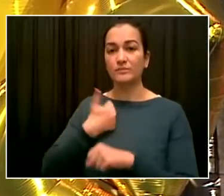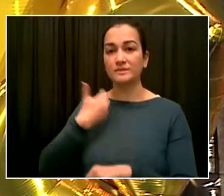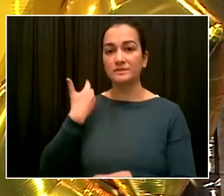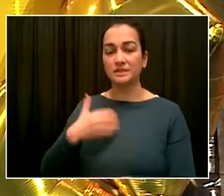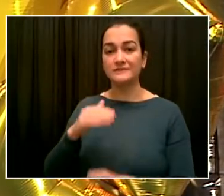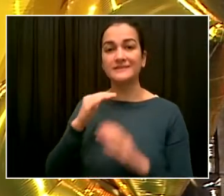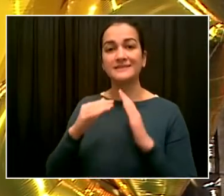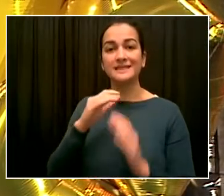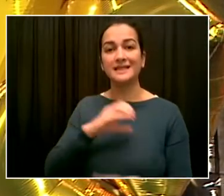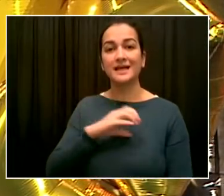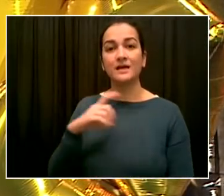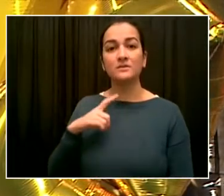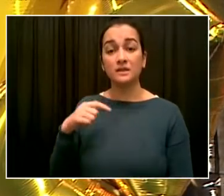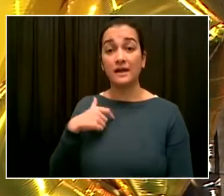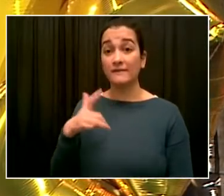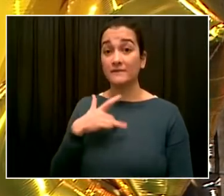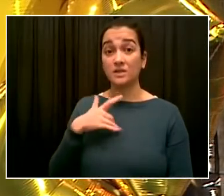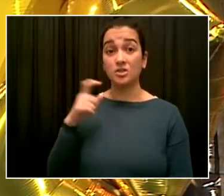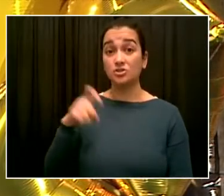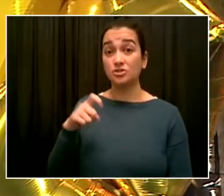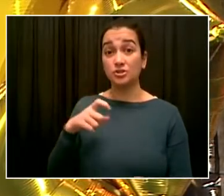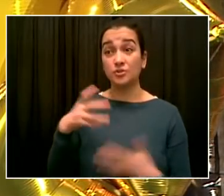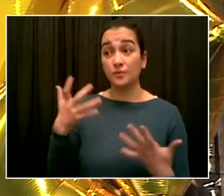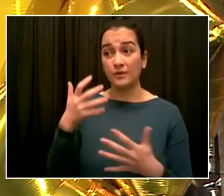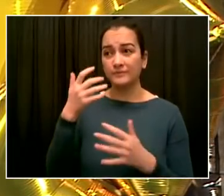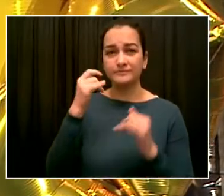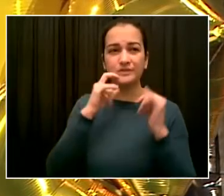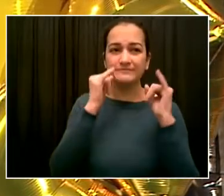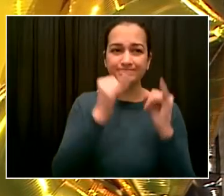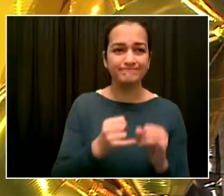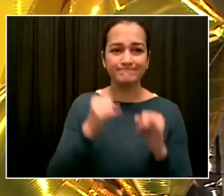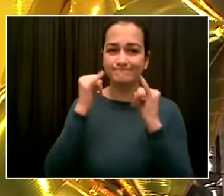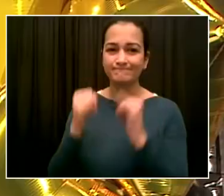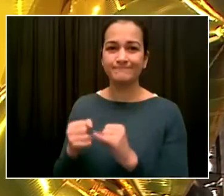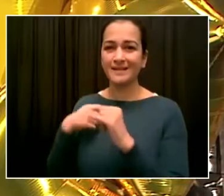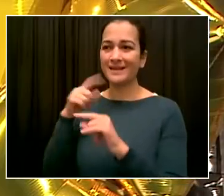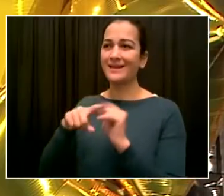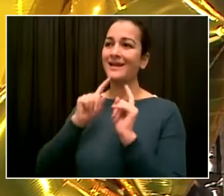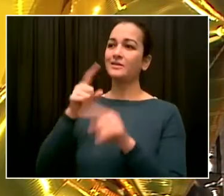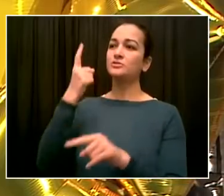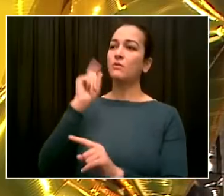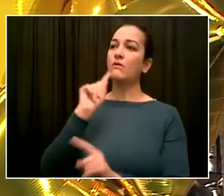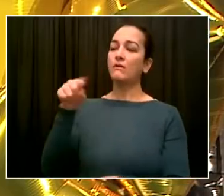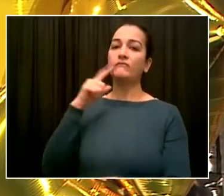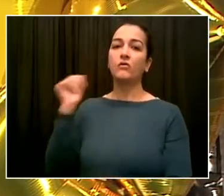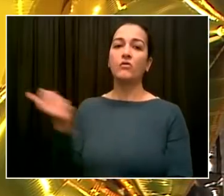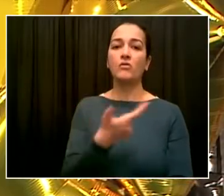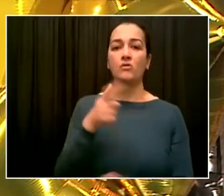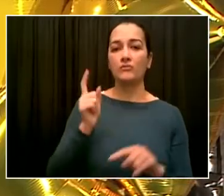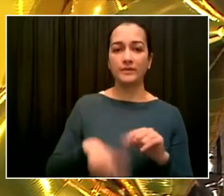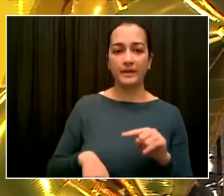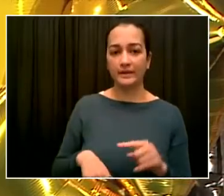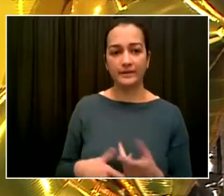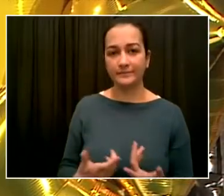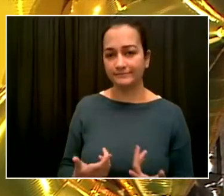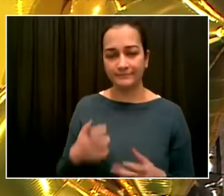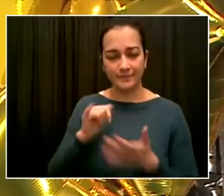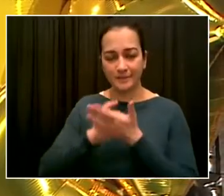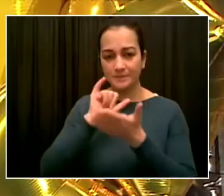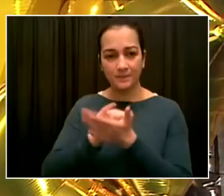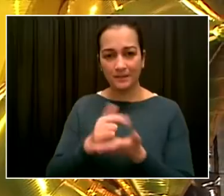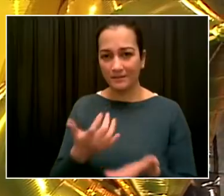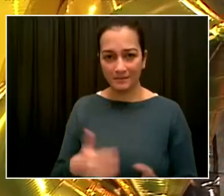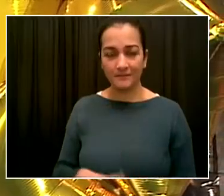a bigger need for the city and our people, that has to be taken into account. I don't